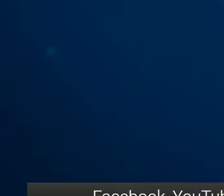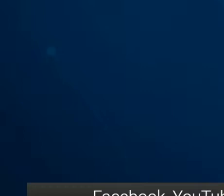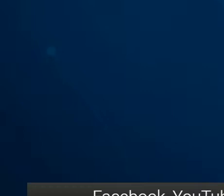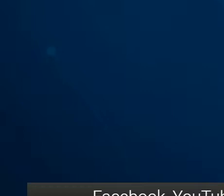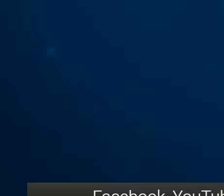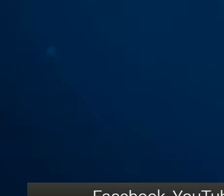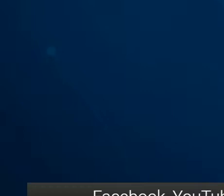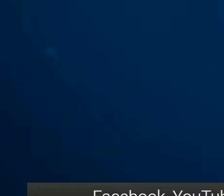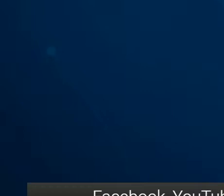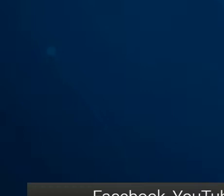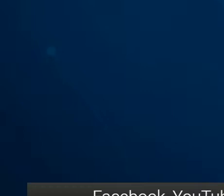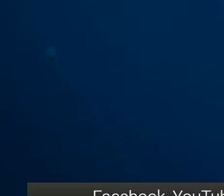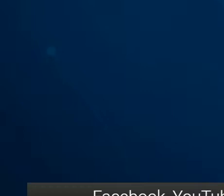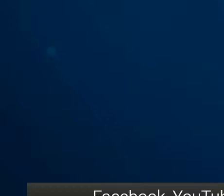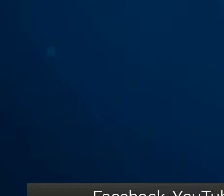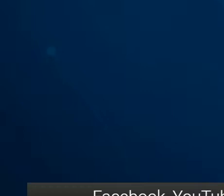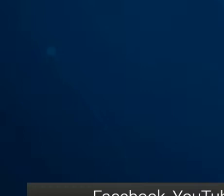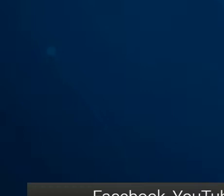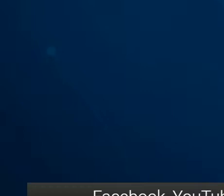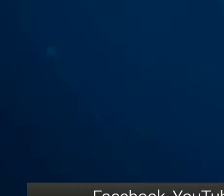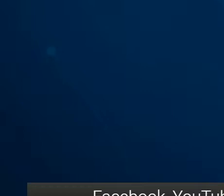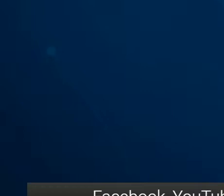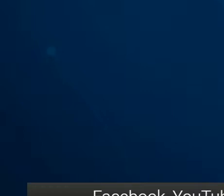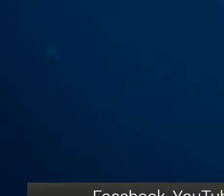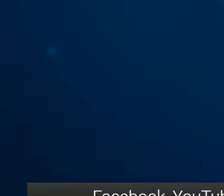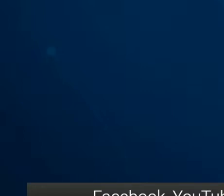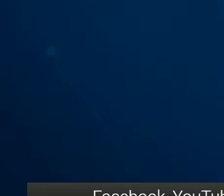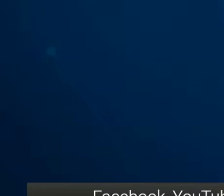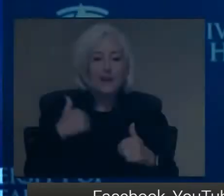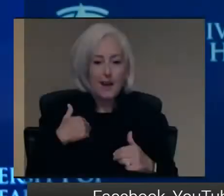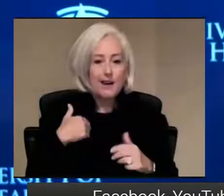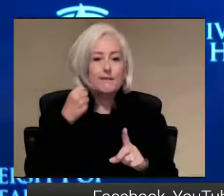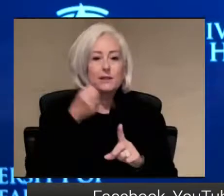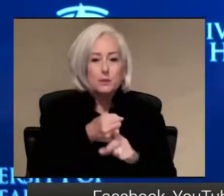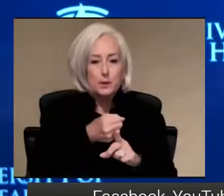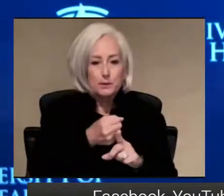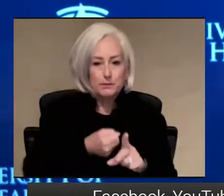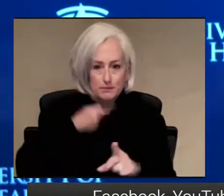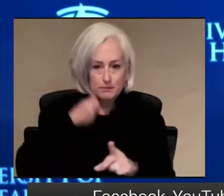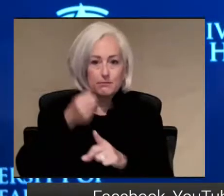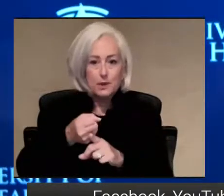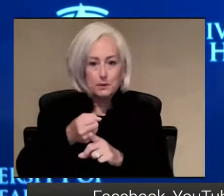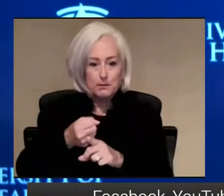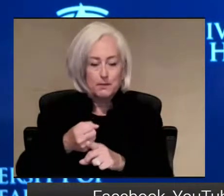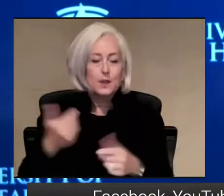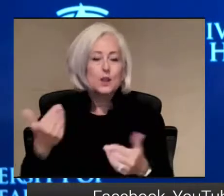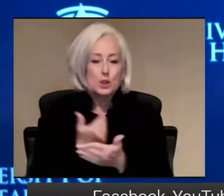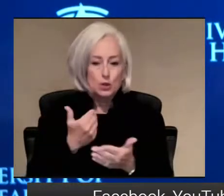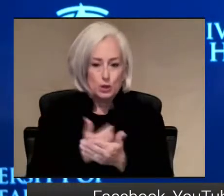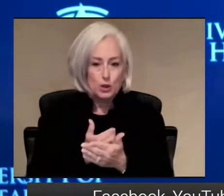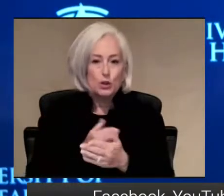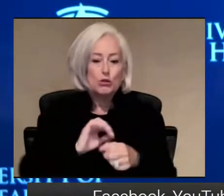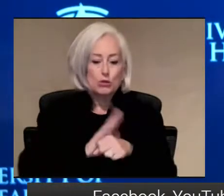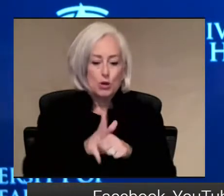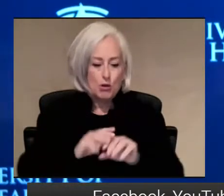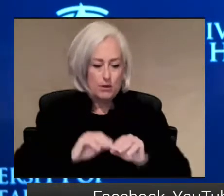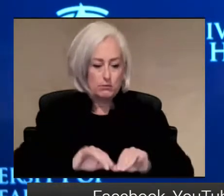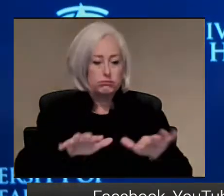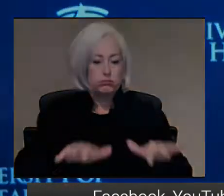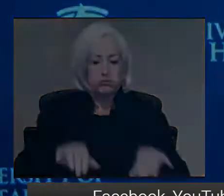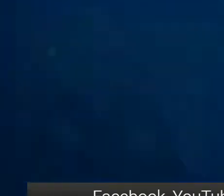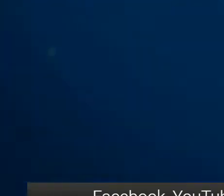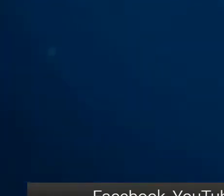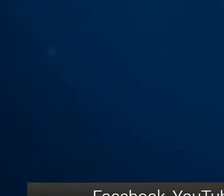after another wave after another wave. What we really have to focus on is hospitalizations, because that's what's challenging our healthcare system the most. If you look at that last